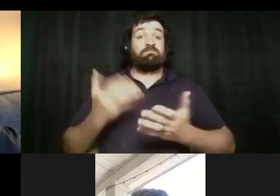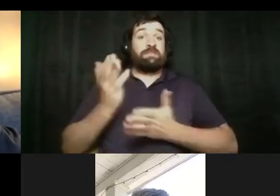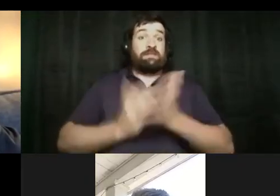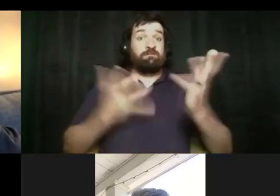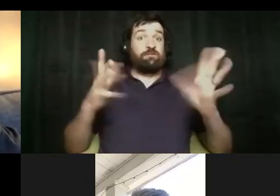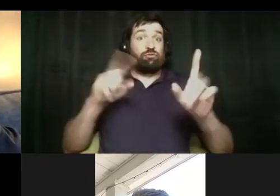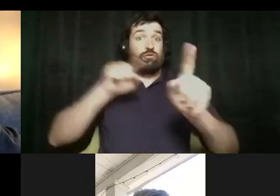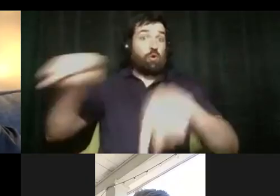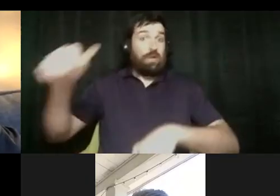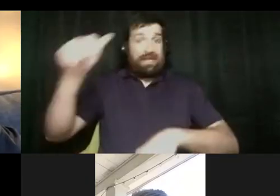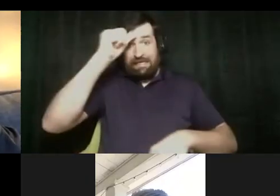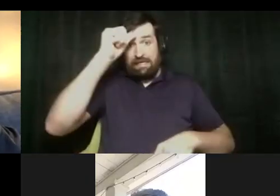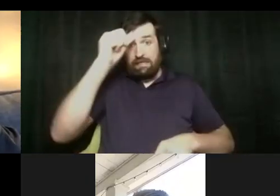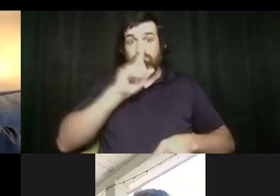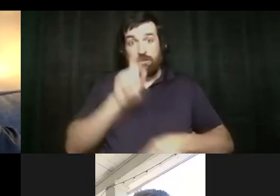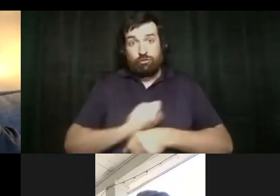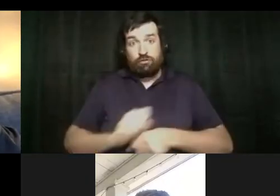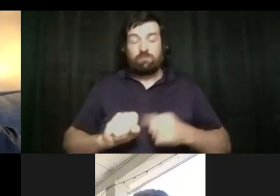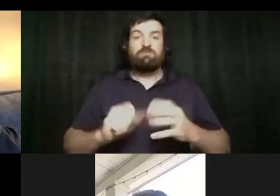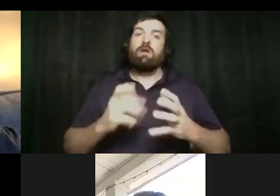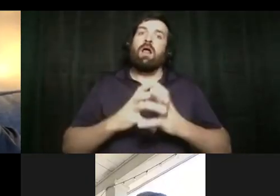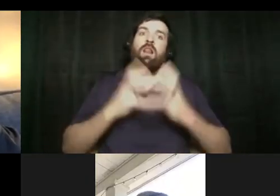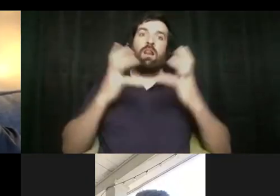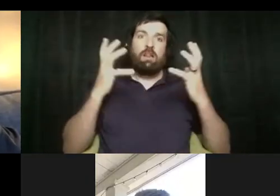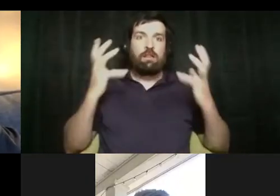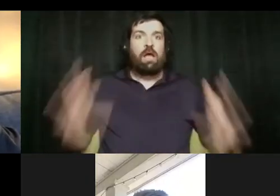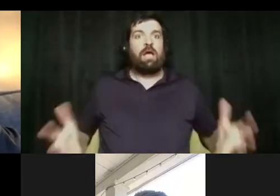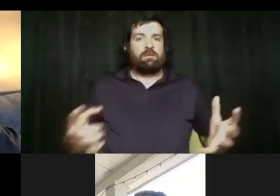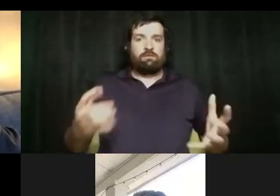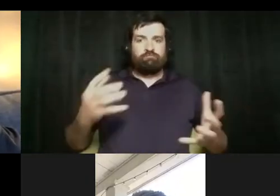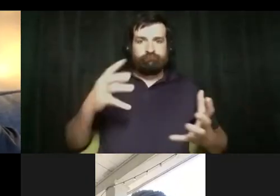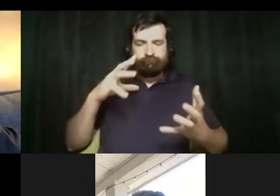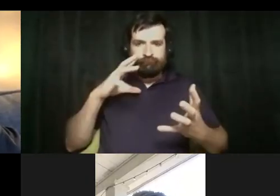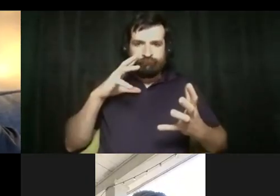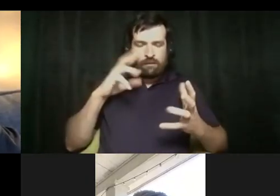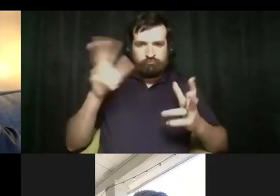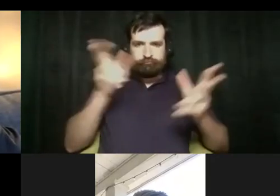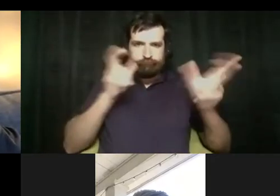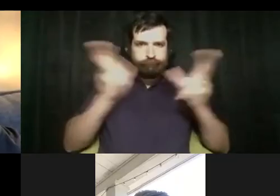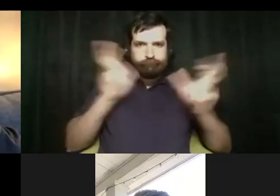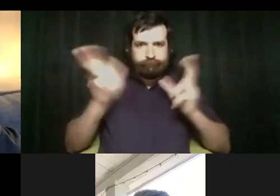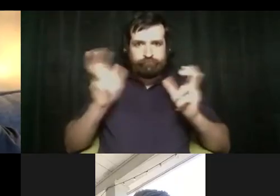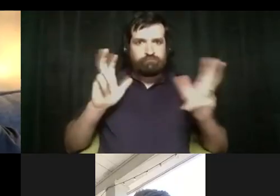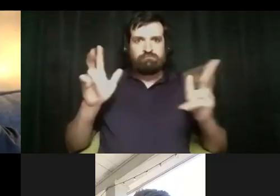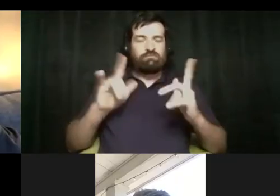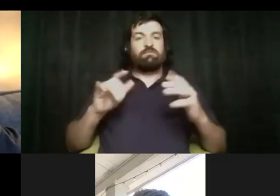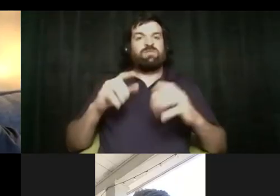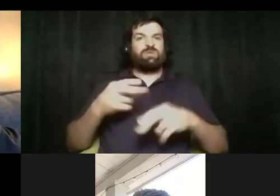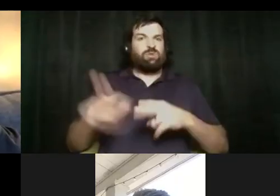India. Actually, it's probably a lot to absorb in such a short period of time. But we do think